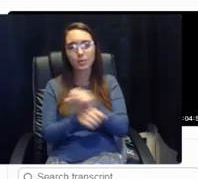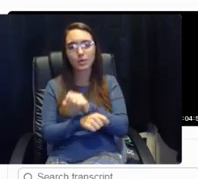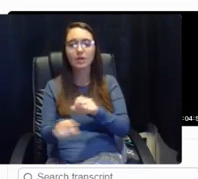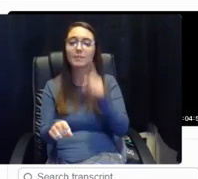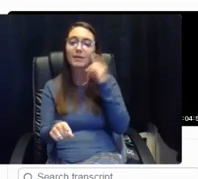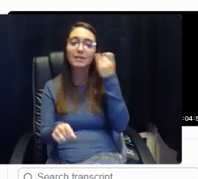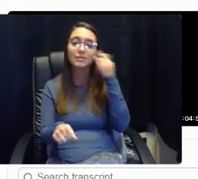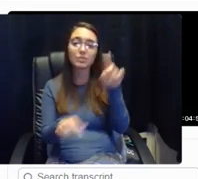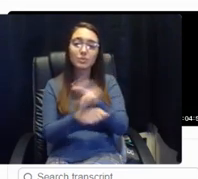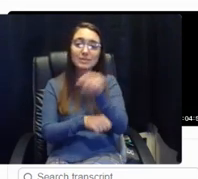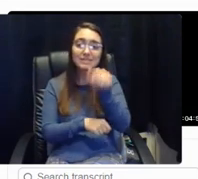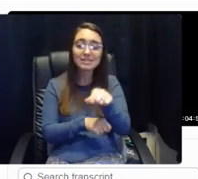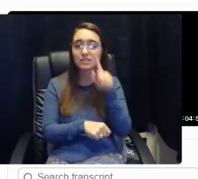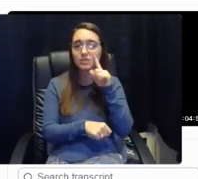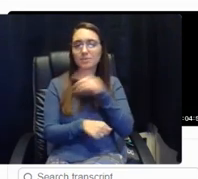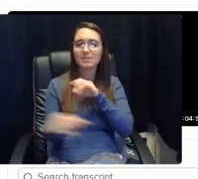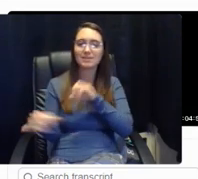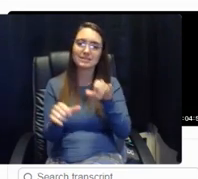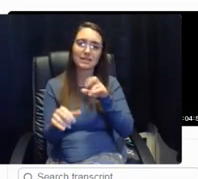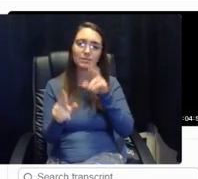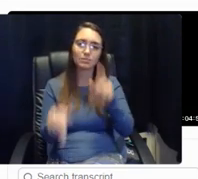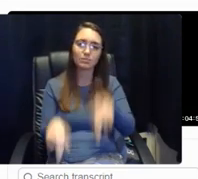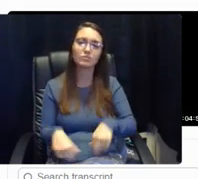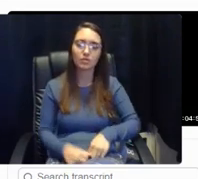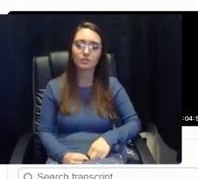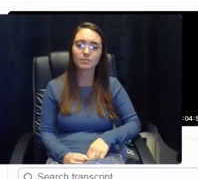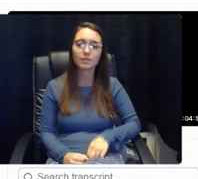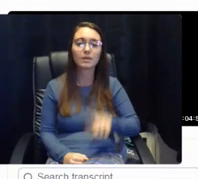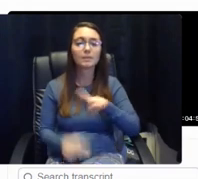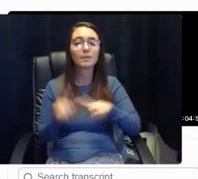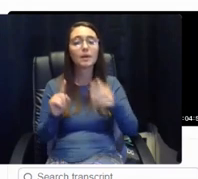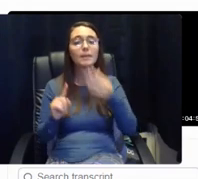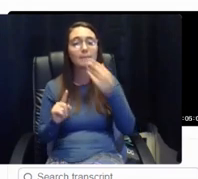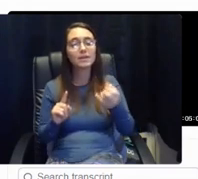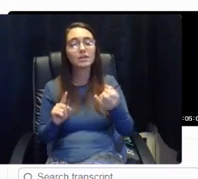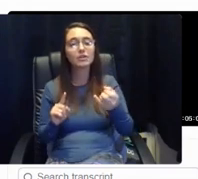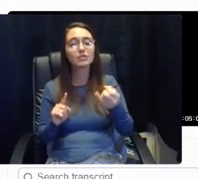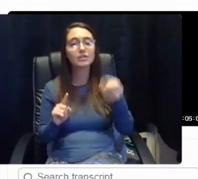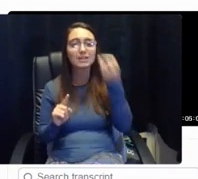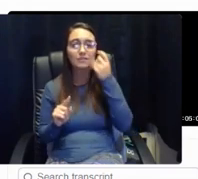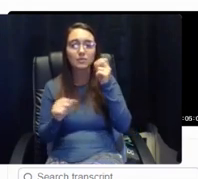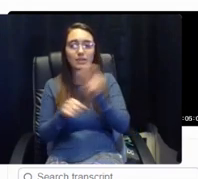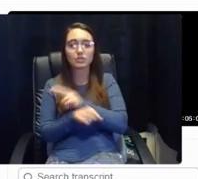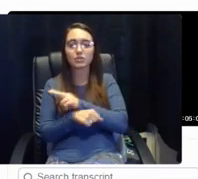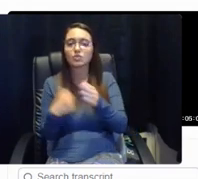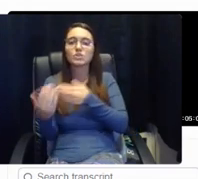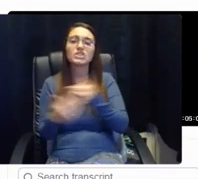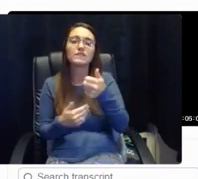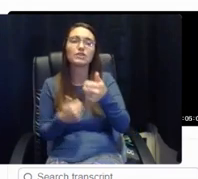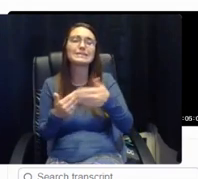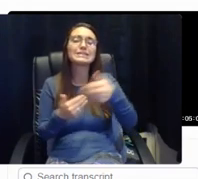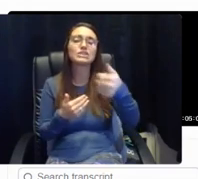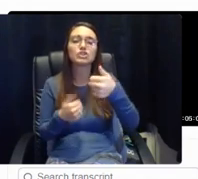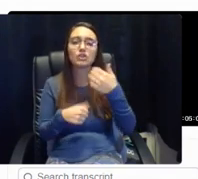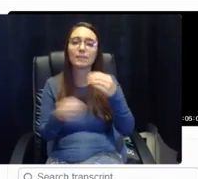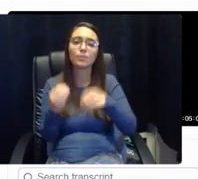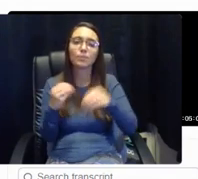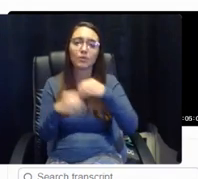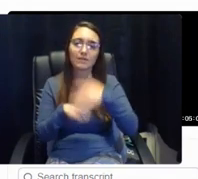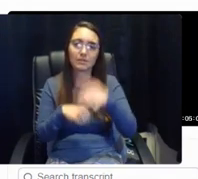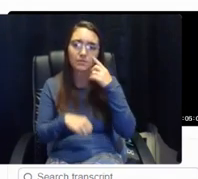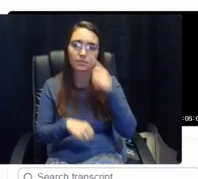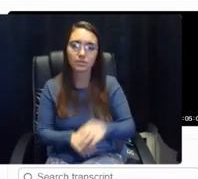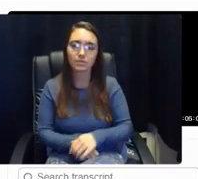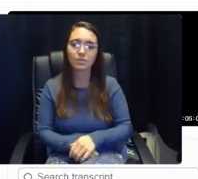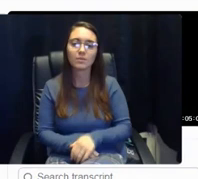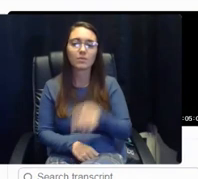this, okay? But it would be better to use the one readily available, okay? You can use